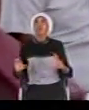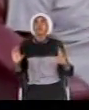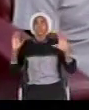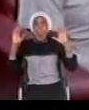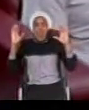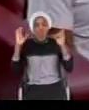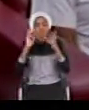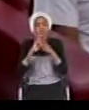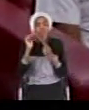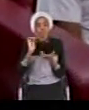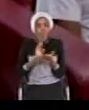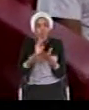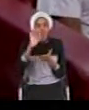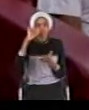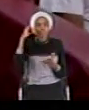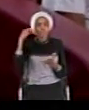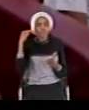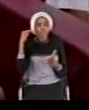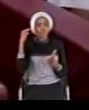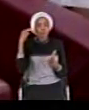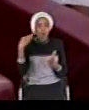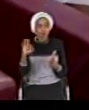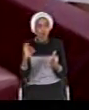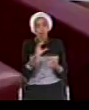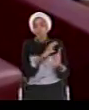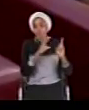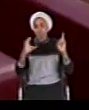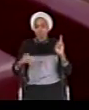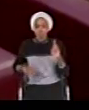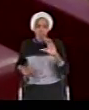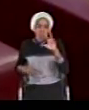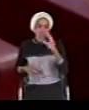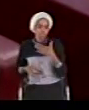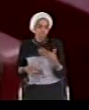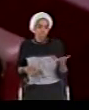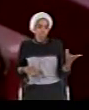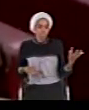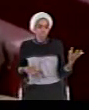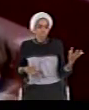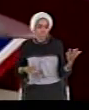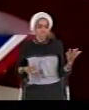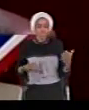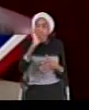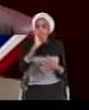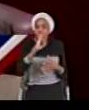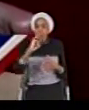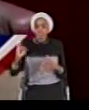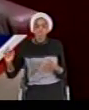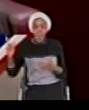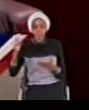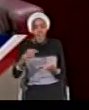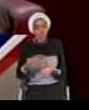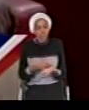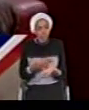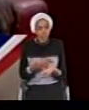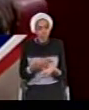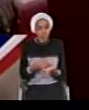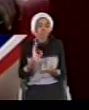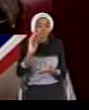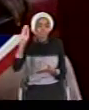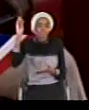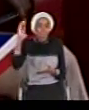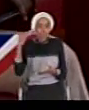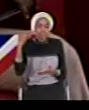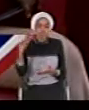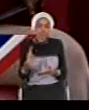glory of Christ. Three things. Number one, preaching the gospel of the grace